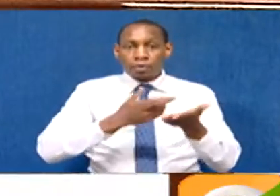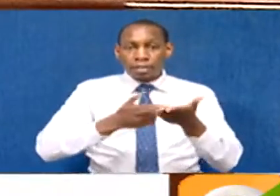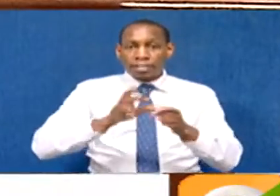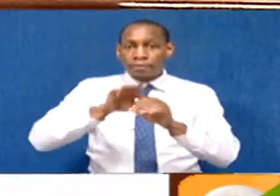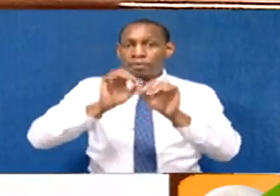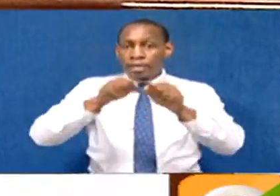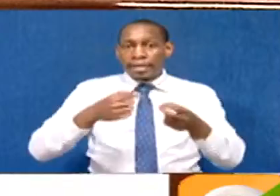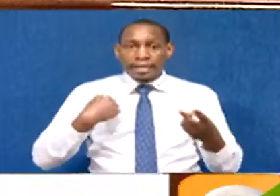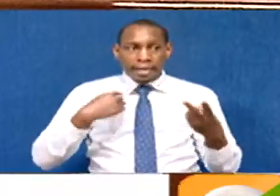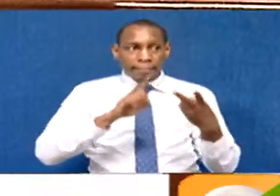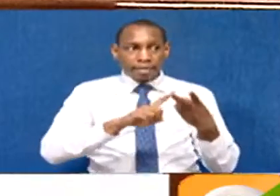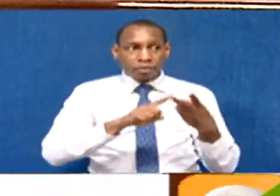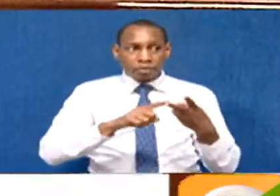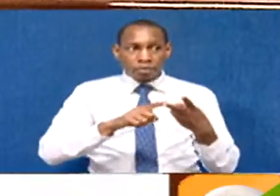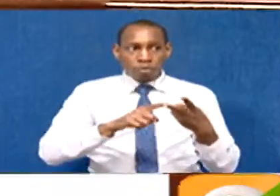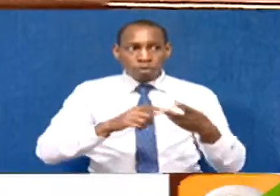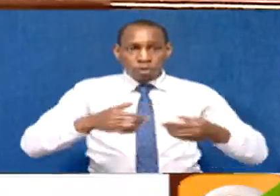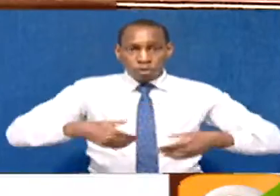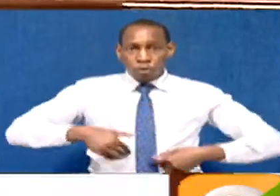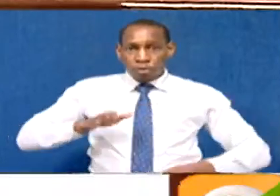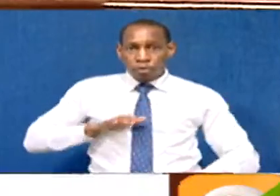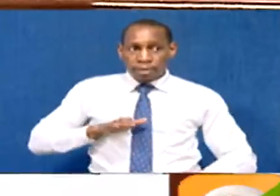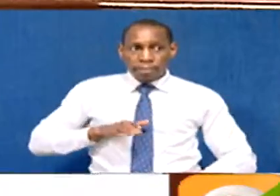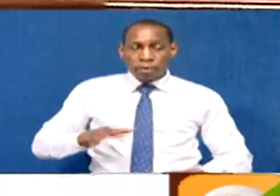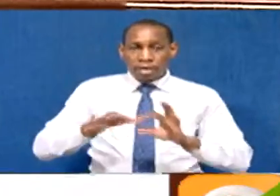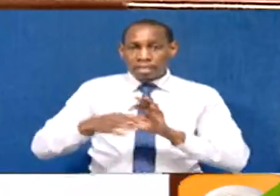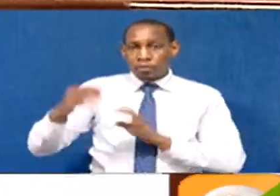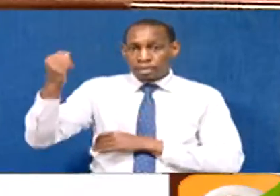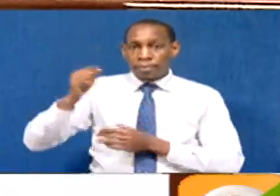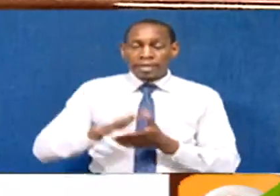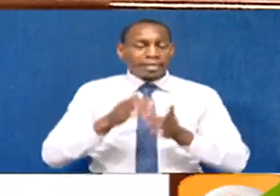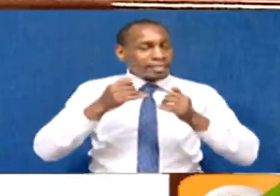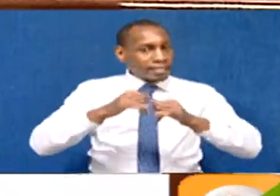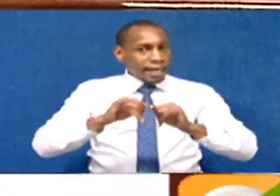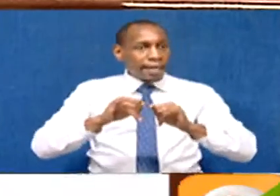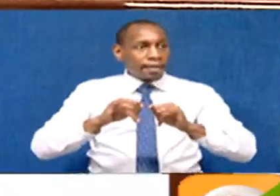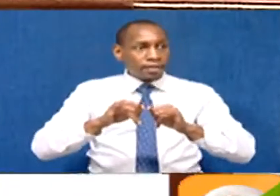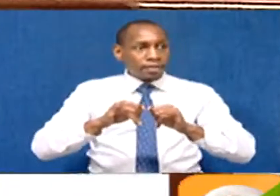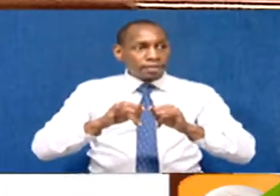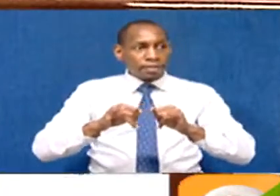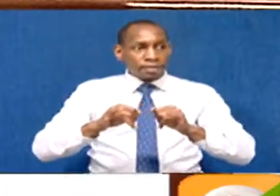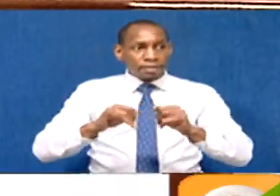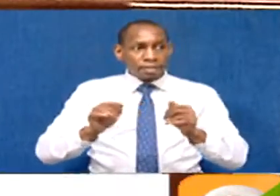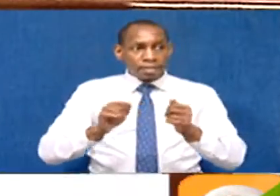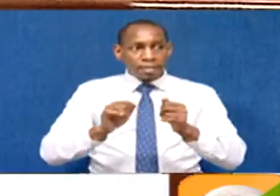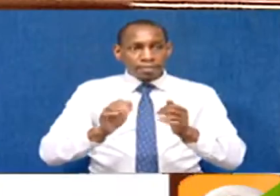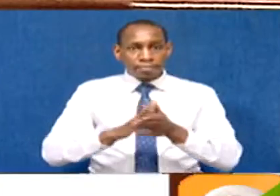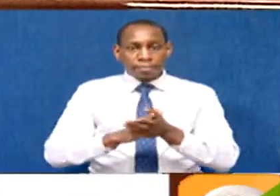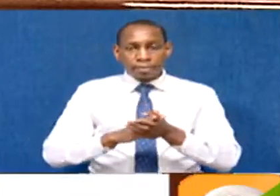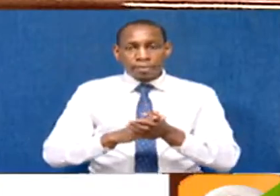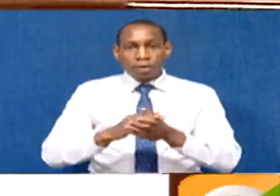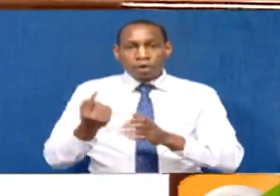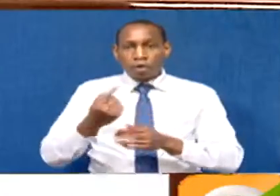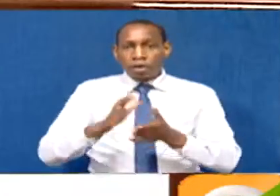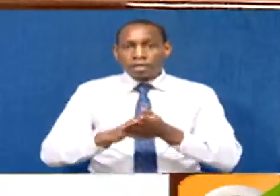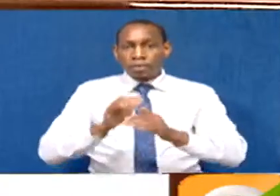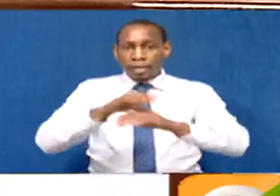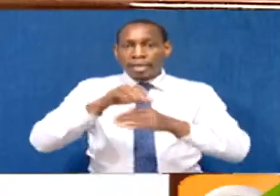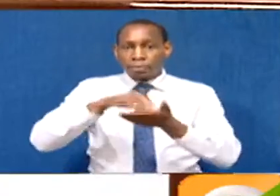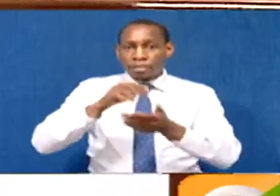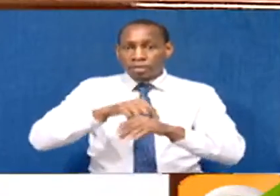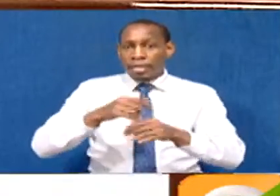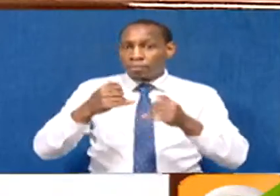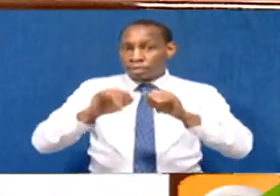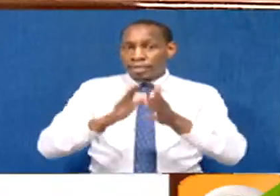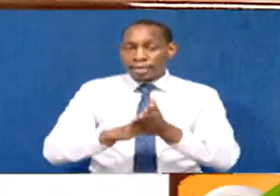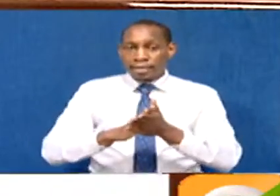register to vote. Secondly, for the young women, the women thinking of joining politics, jump in there. We can't get the seats unless we run. So let us